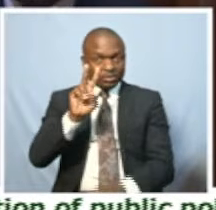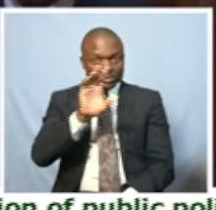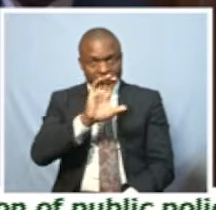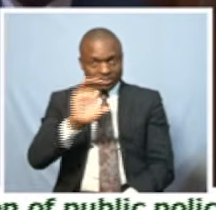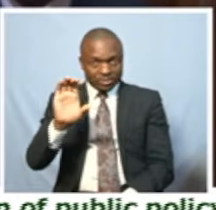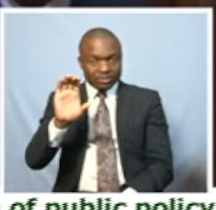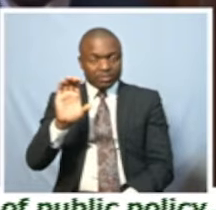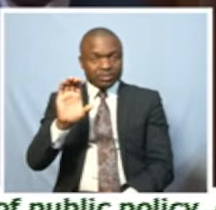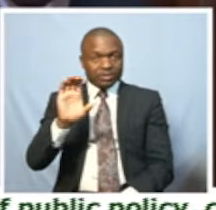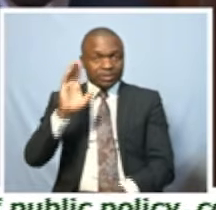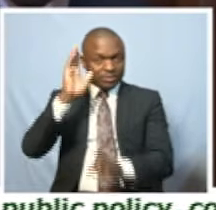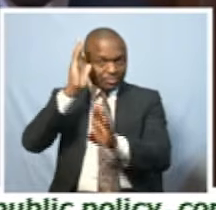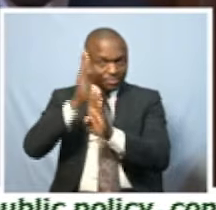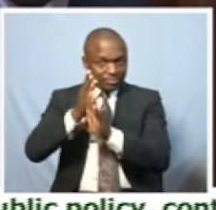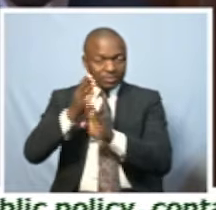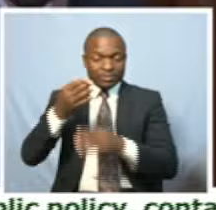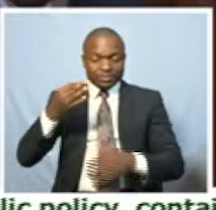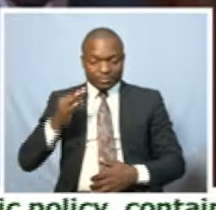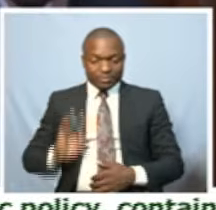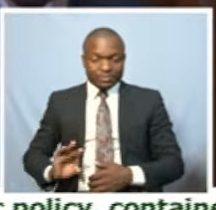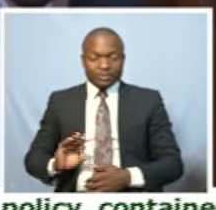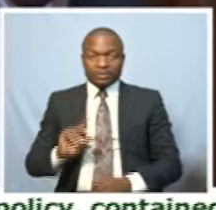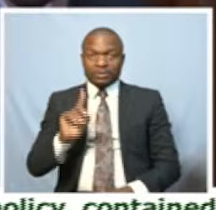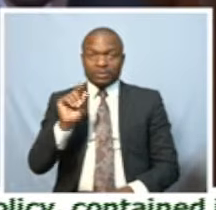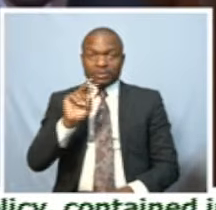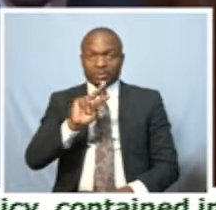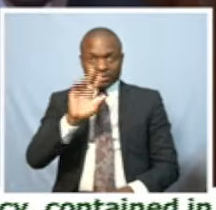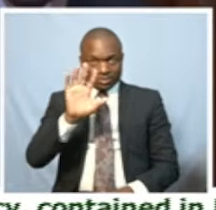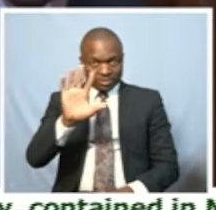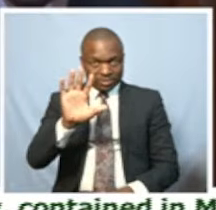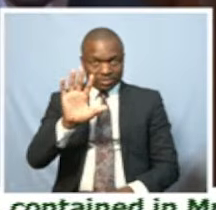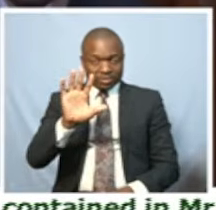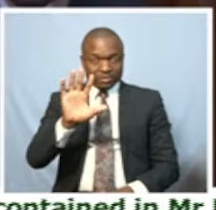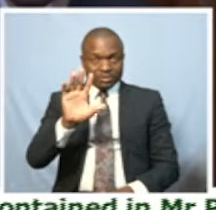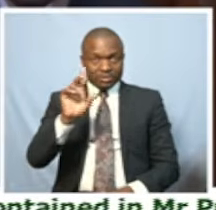14,200 targeted beneficiaries in the